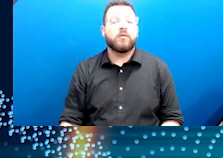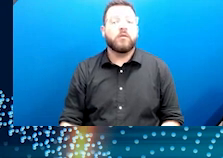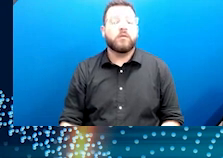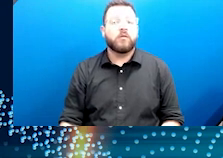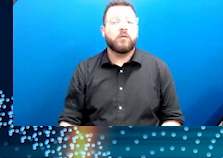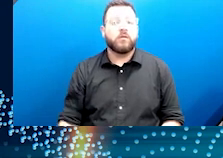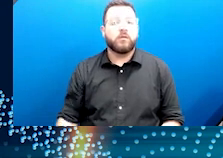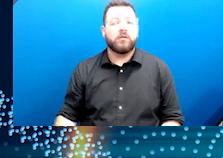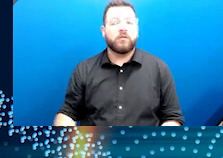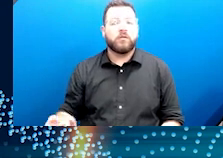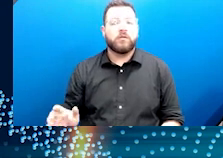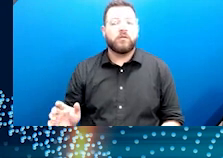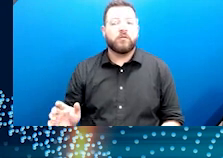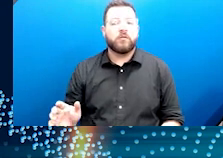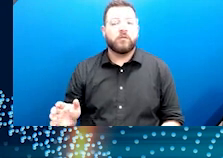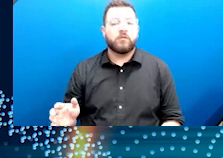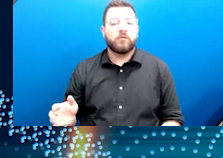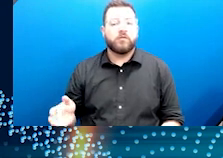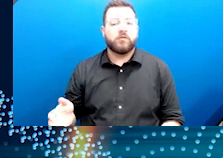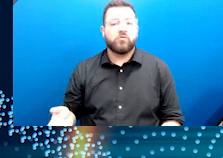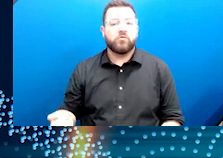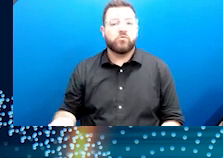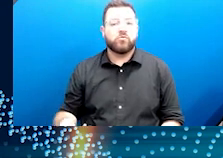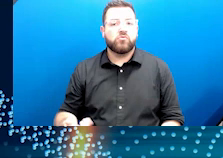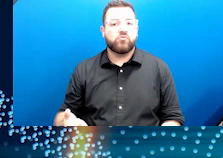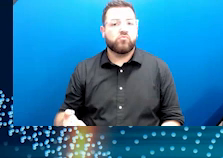Research and scholarship group. future goals.